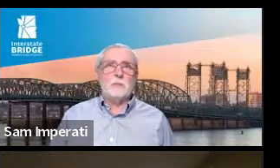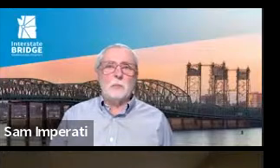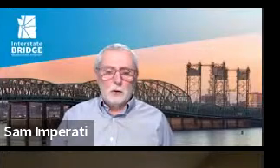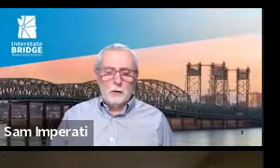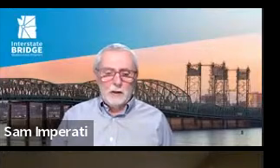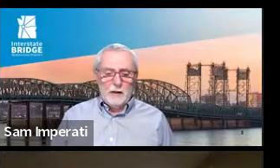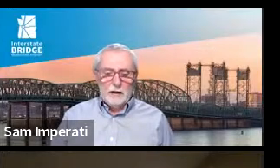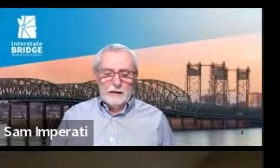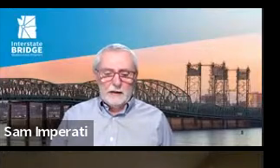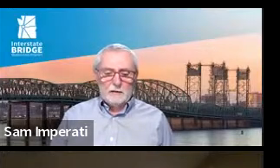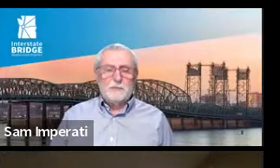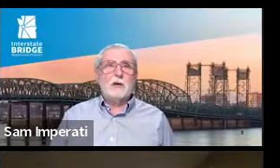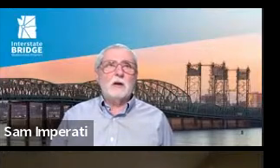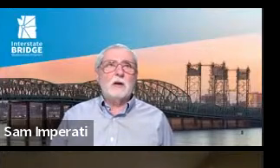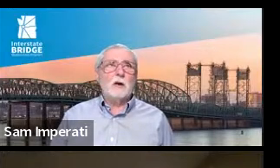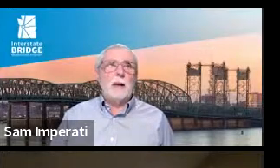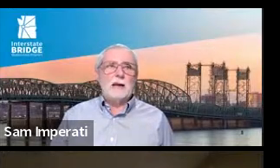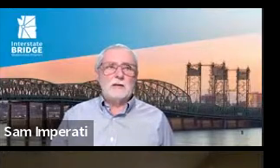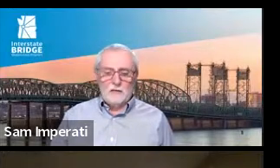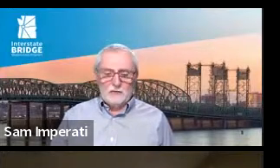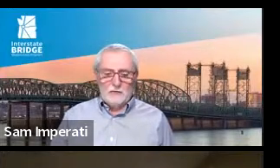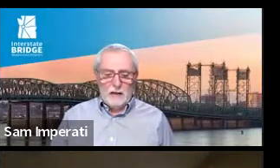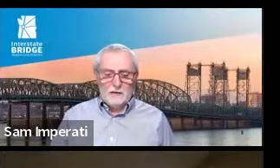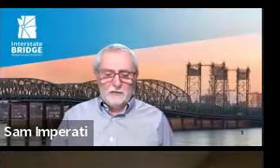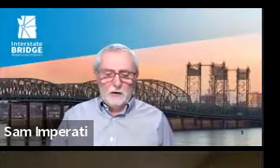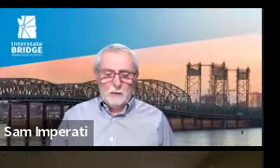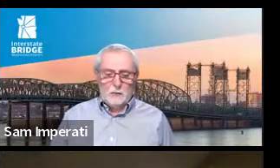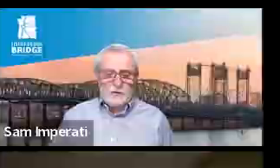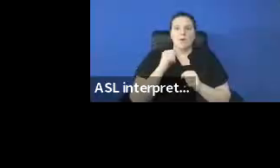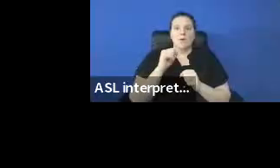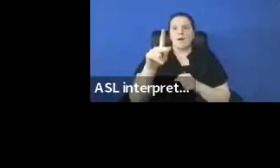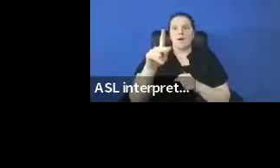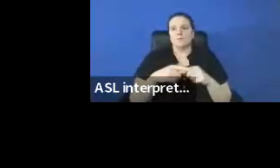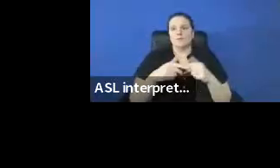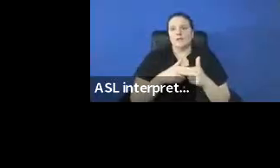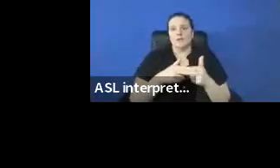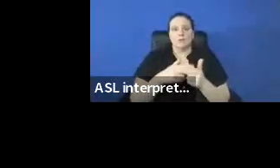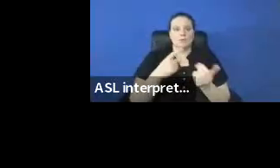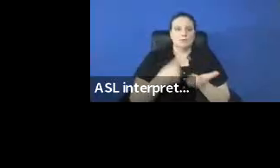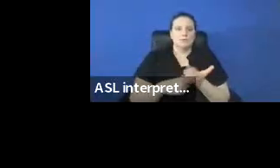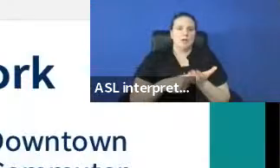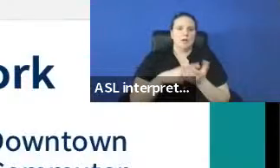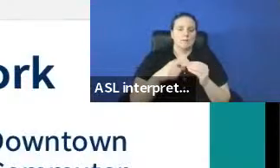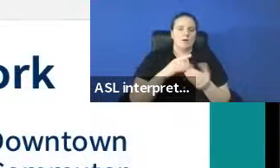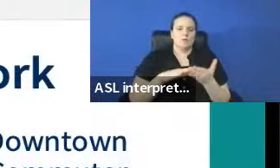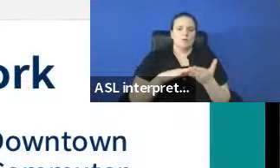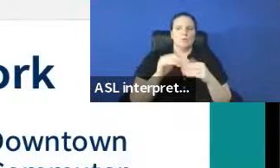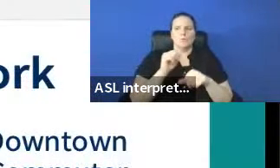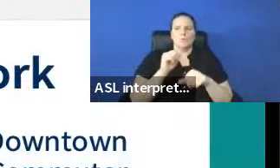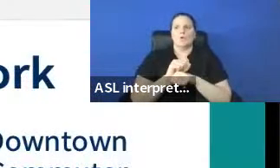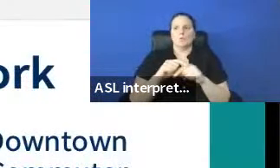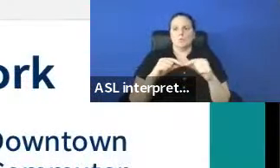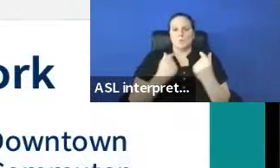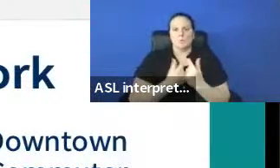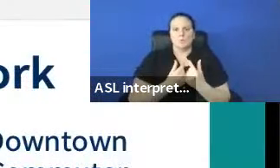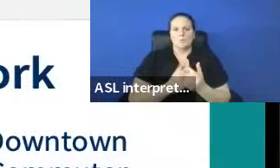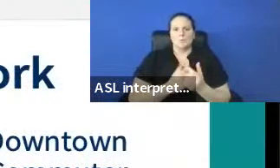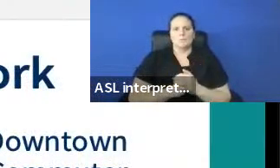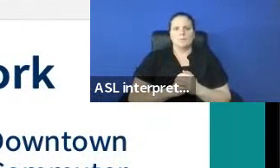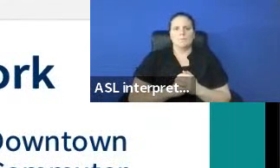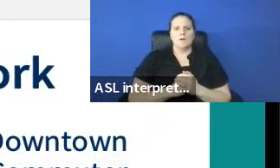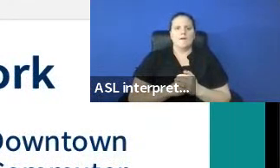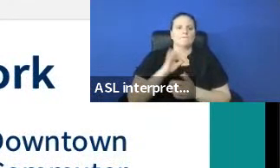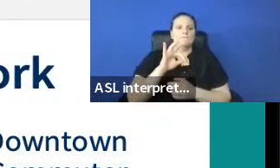provide support. And Kayla, if you can go back to the slideshow, and we'll talk about community working group framework.